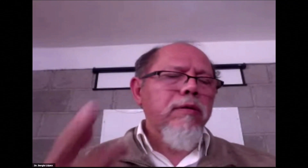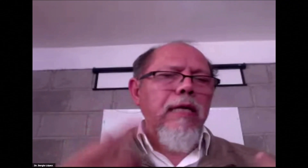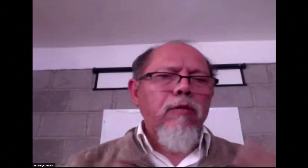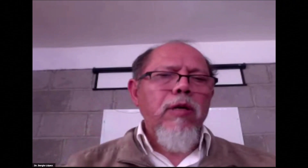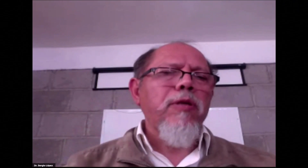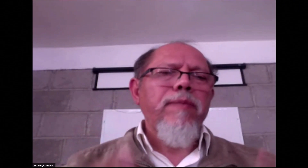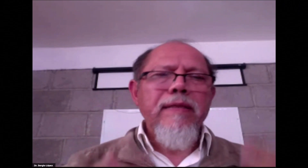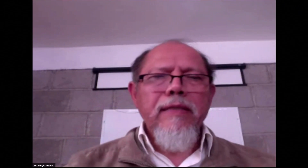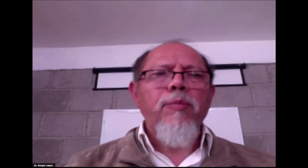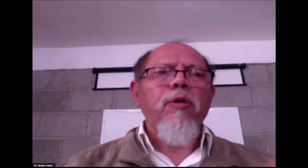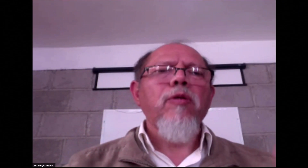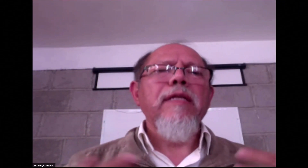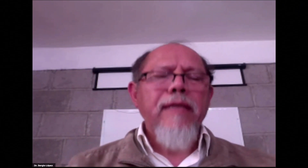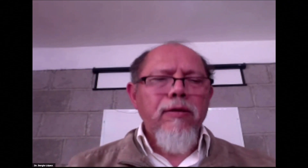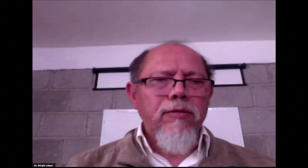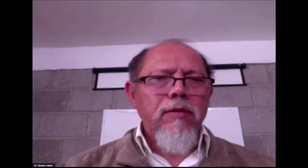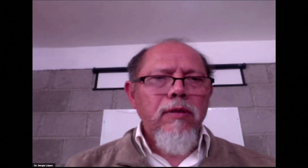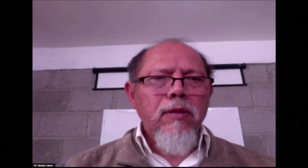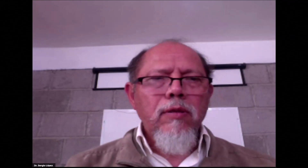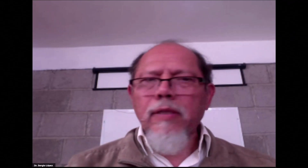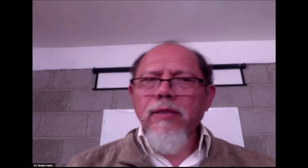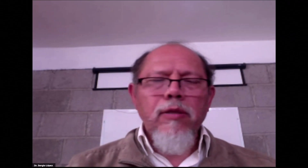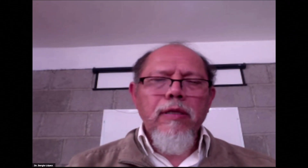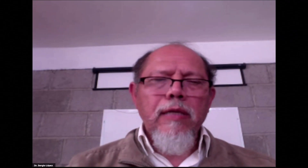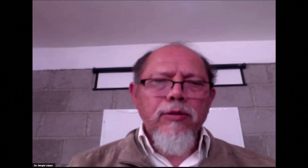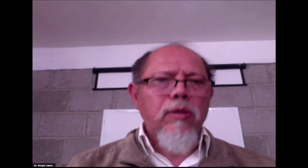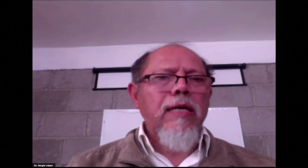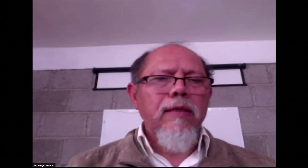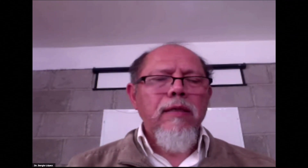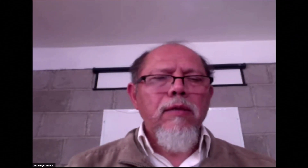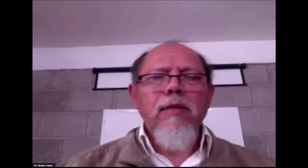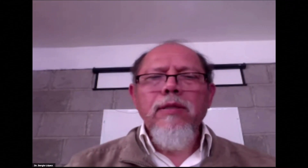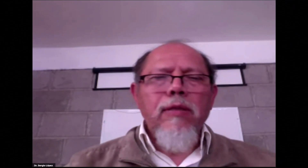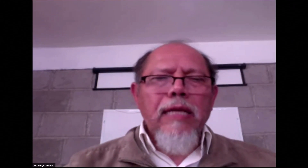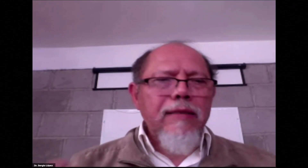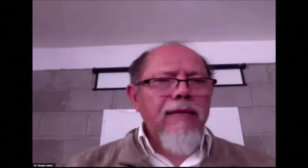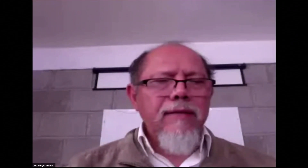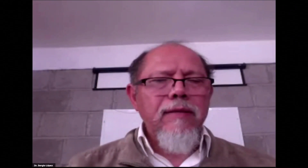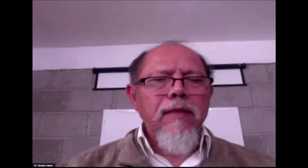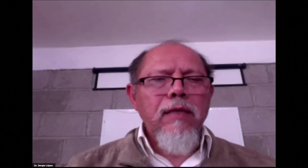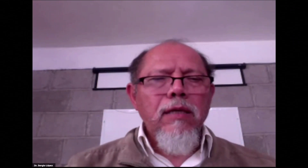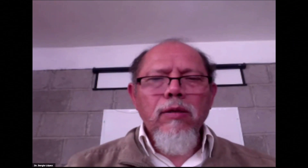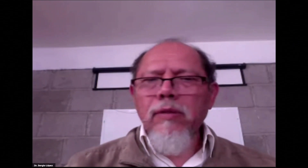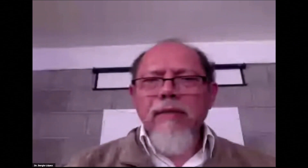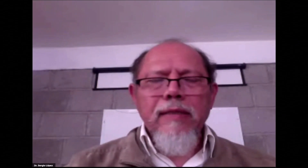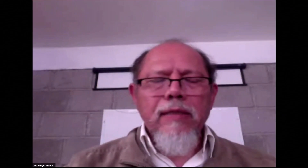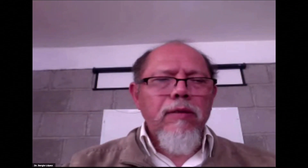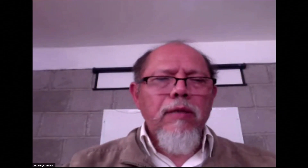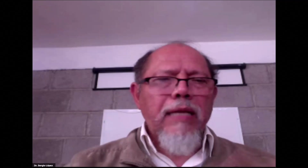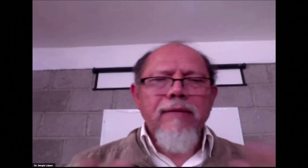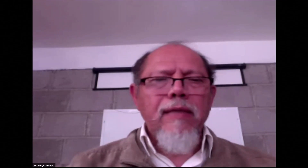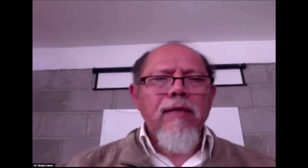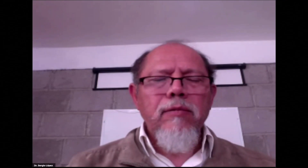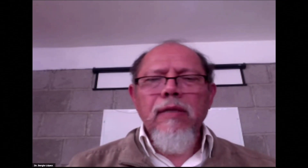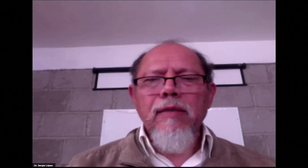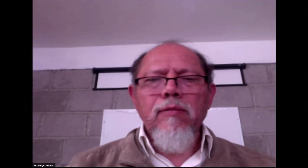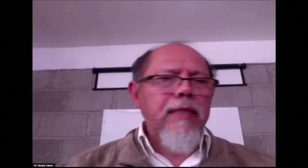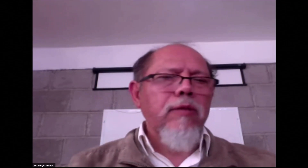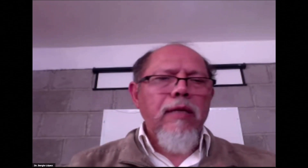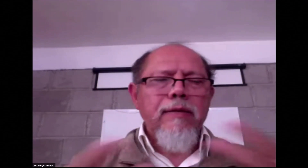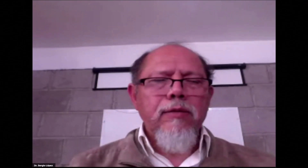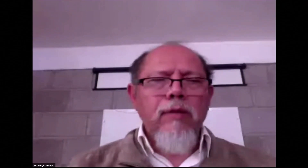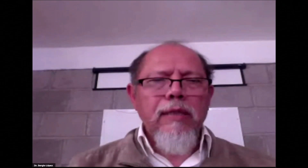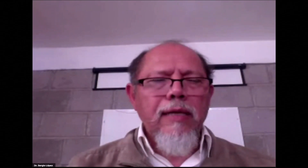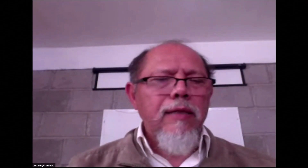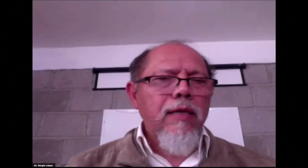or injuring, or the body is overcome by the desire for